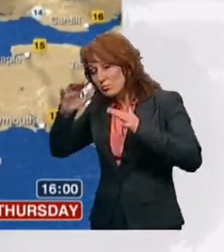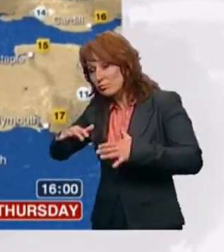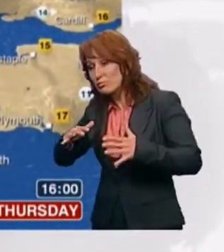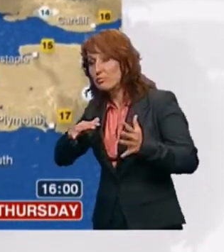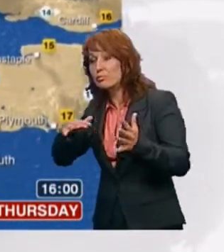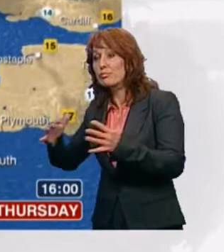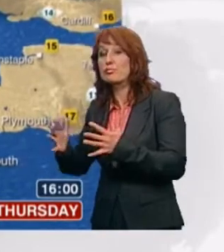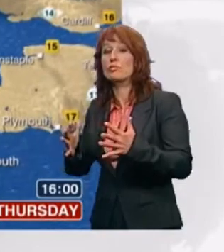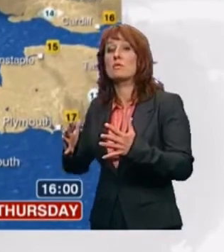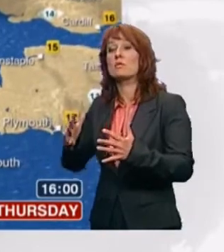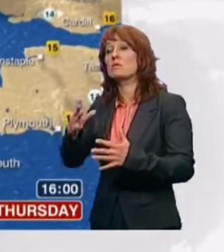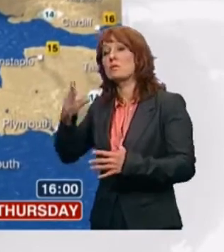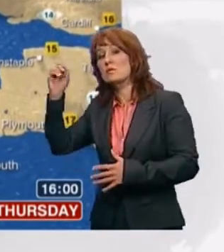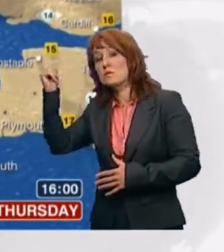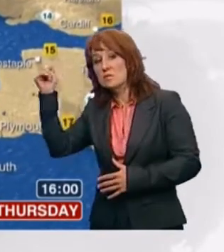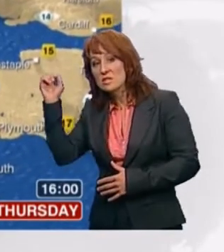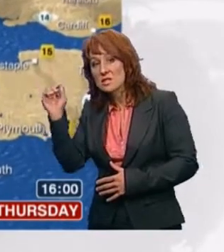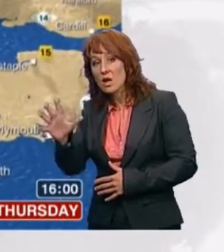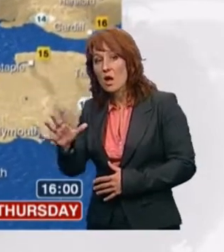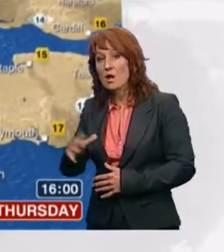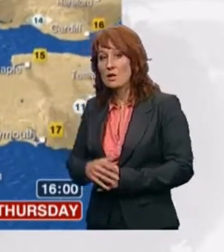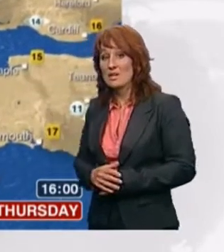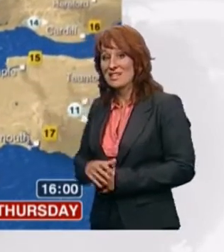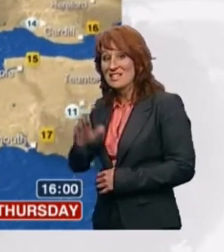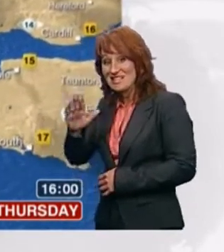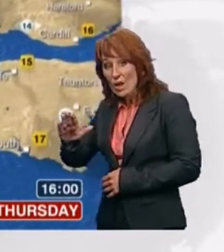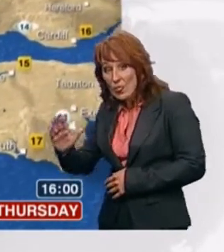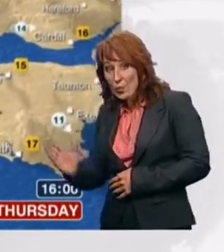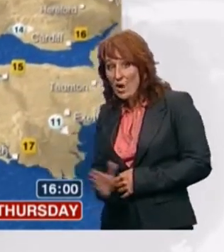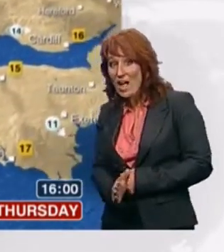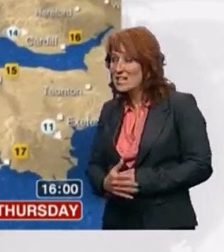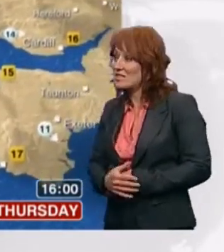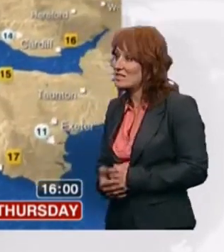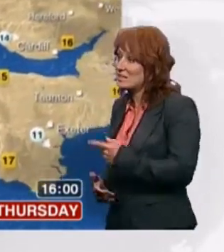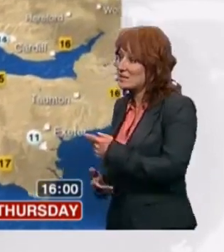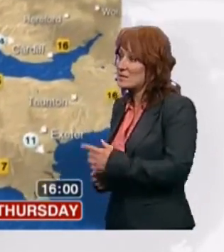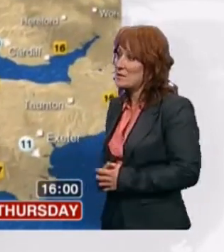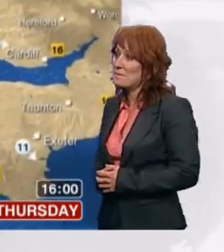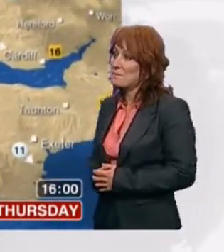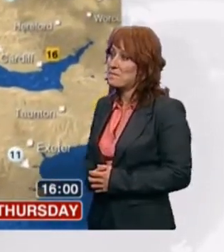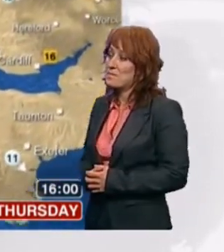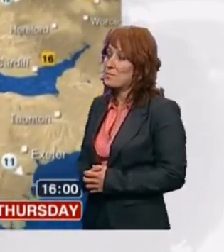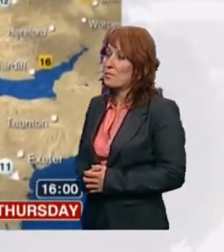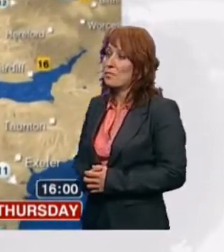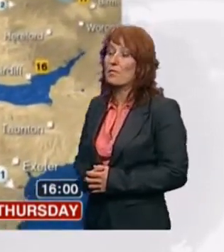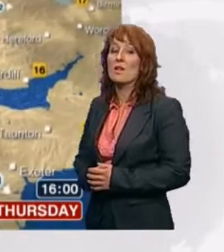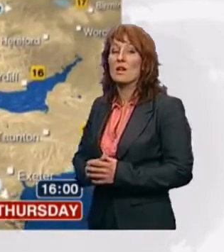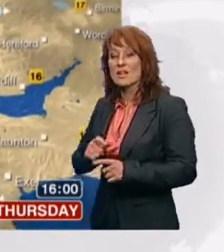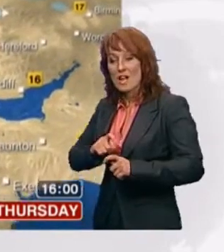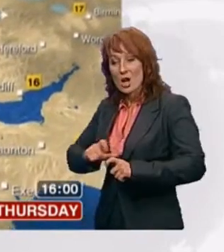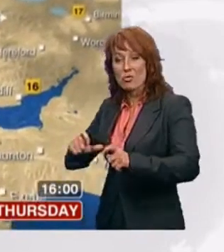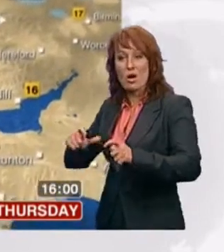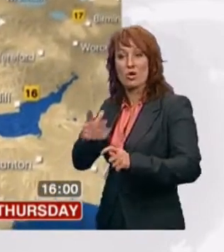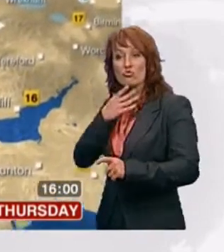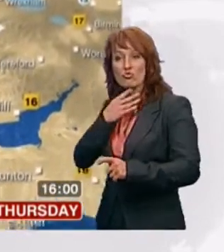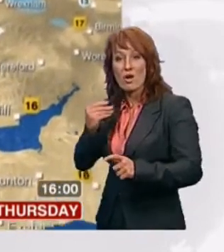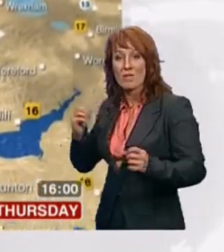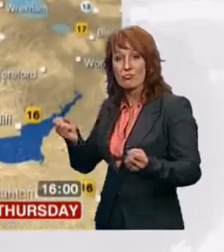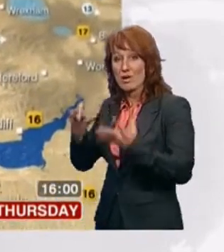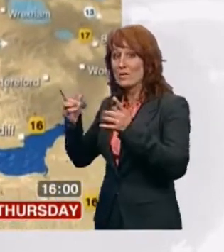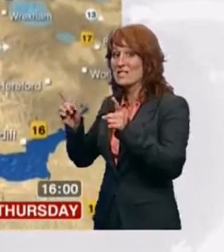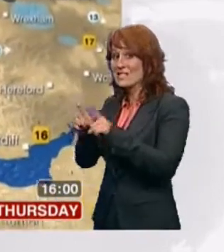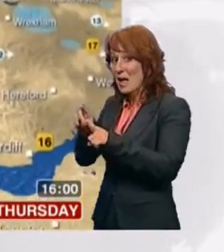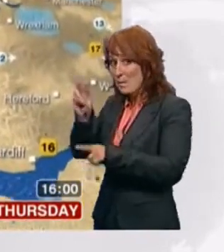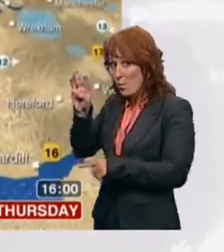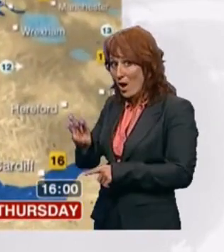feel too bad. It is a brighter day across the southeast. The southwest will see increasing dry and bright weather on through the afternoon, as will Wales